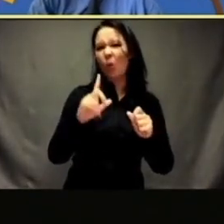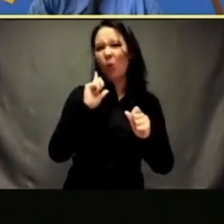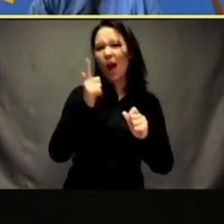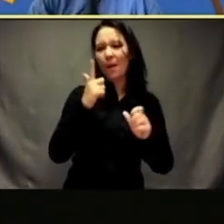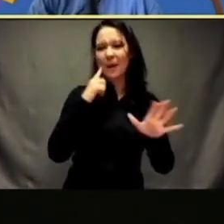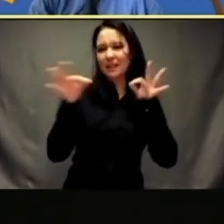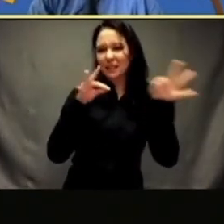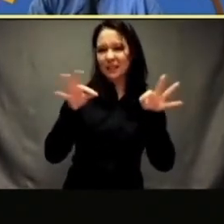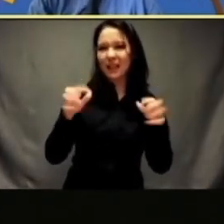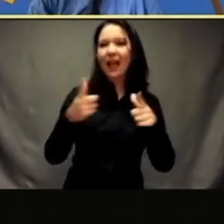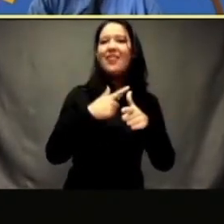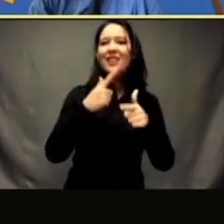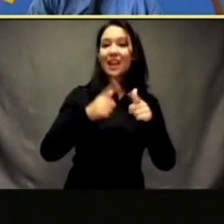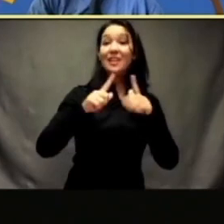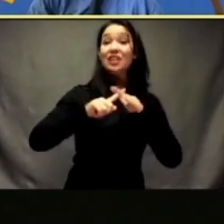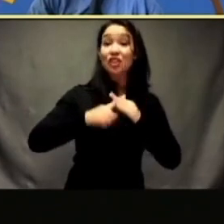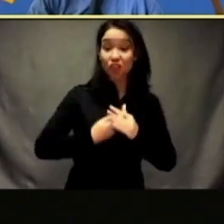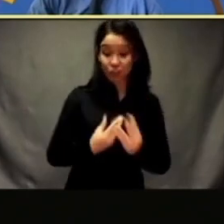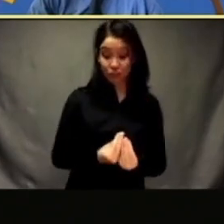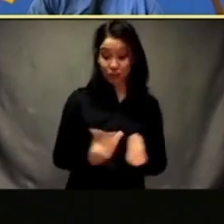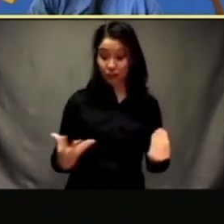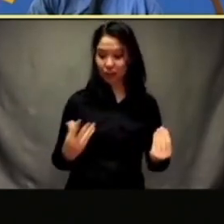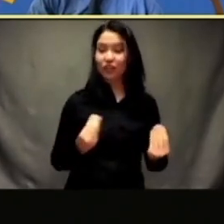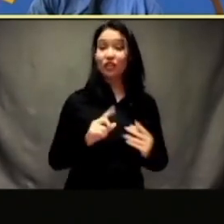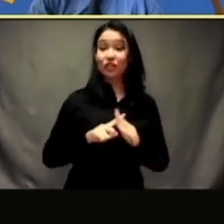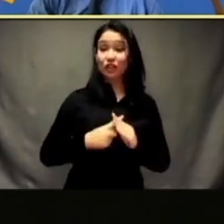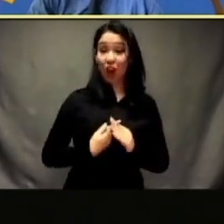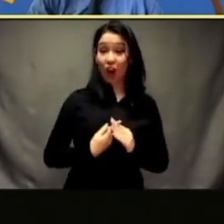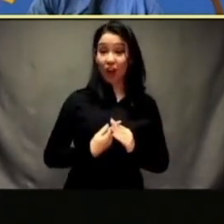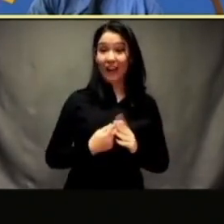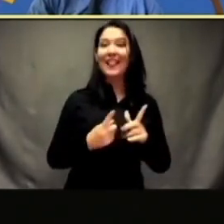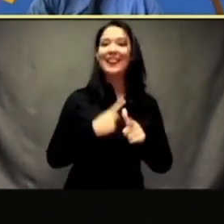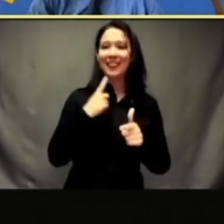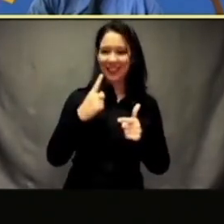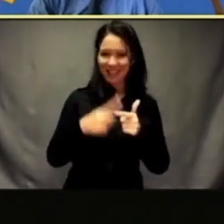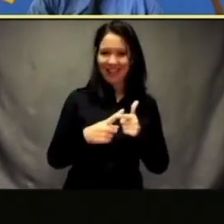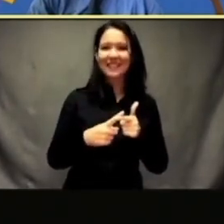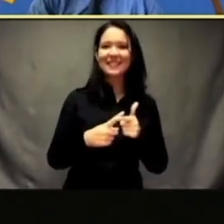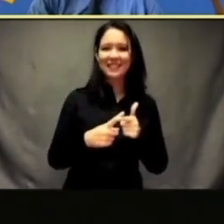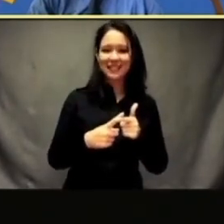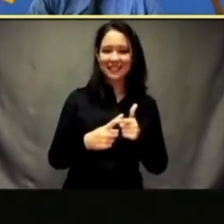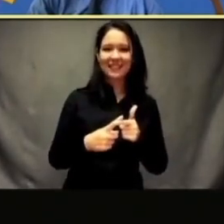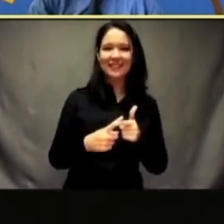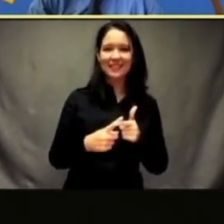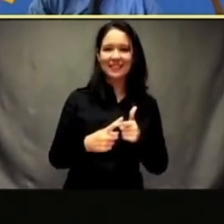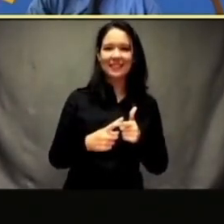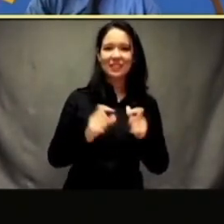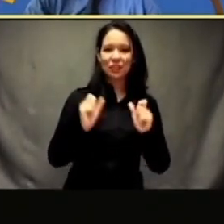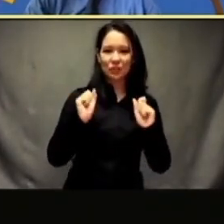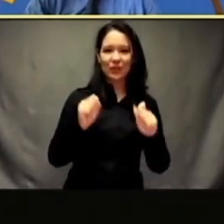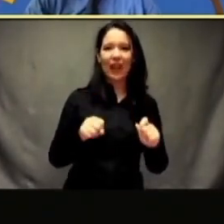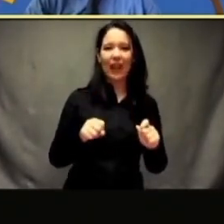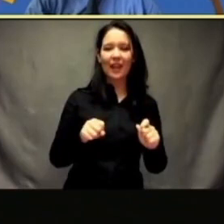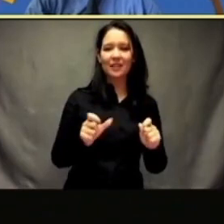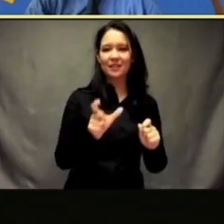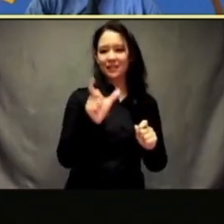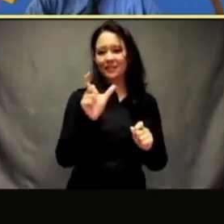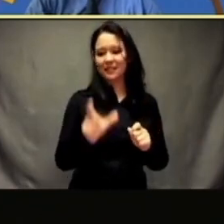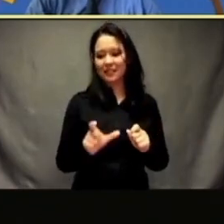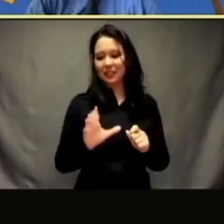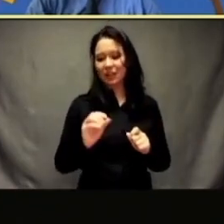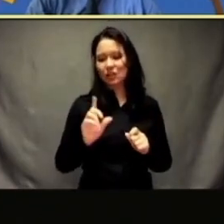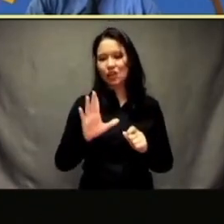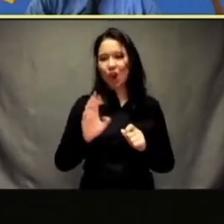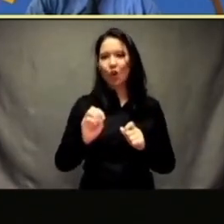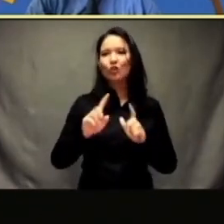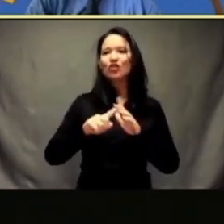start. Once it broadcasts start, then you can go back to the code, and it's gonna start a